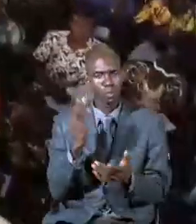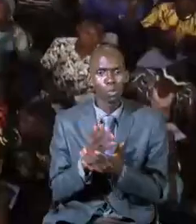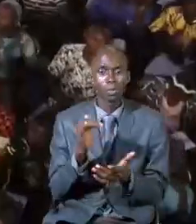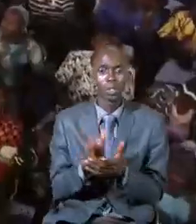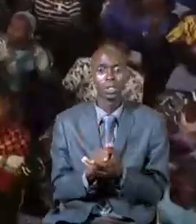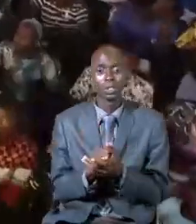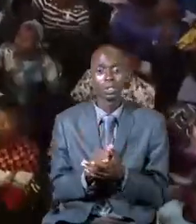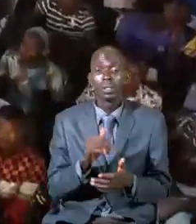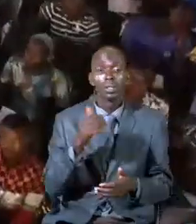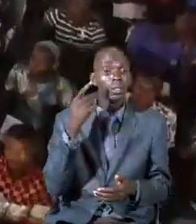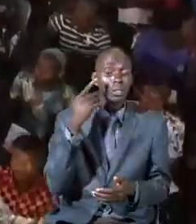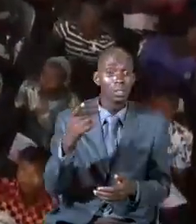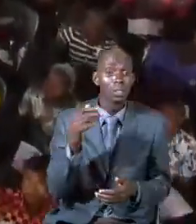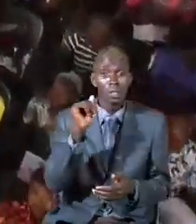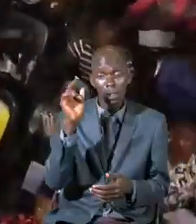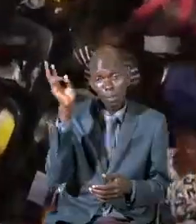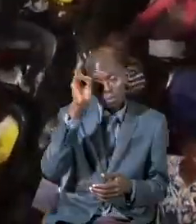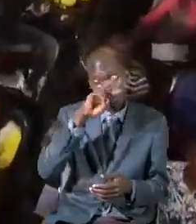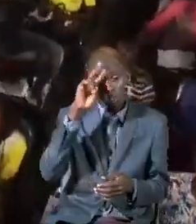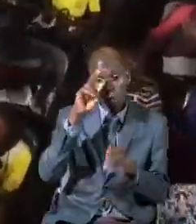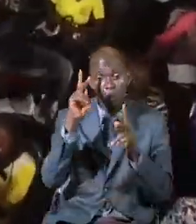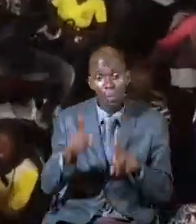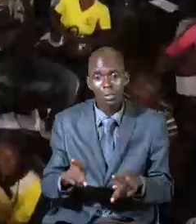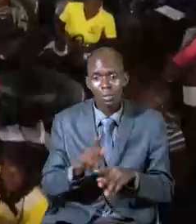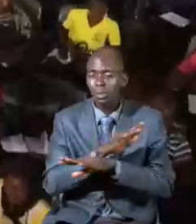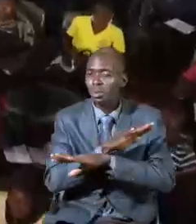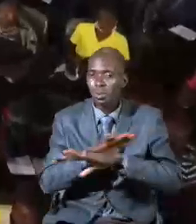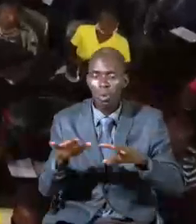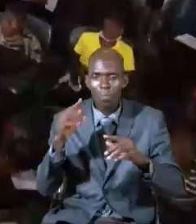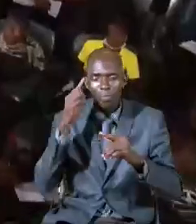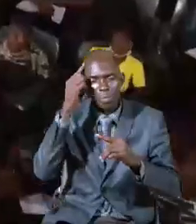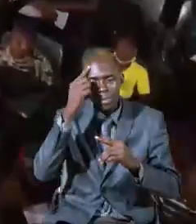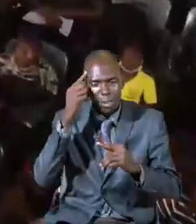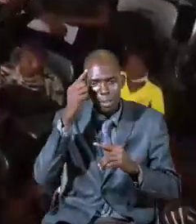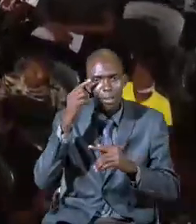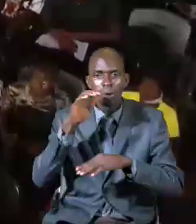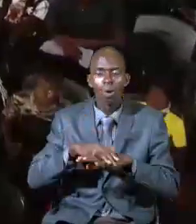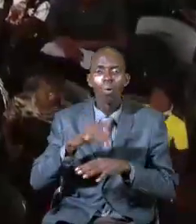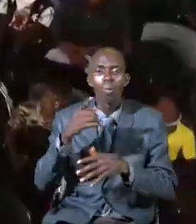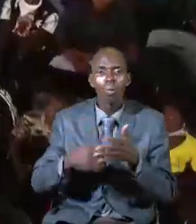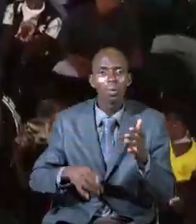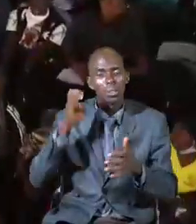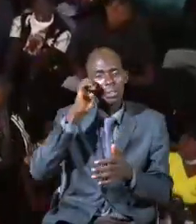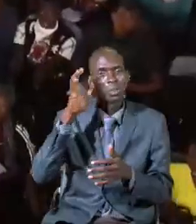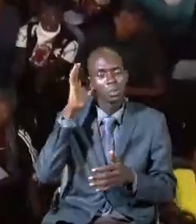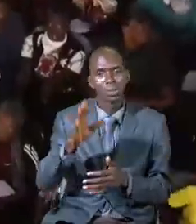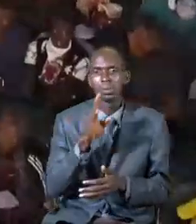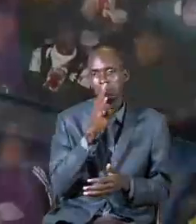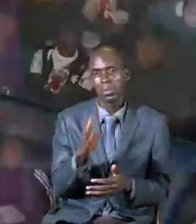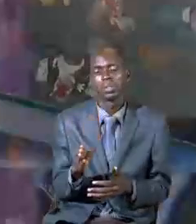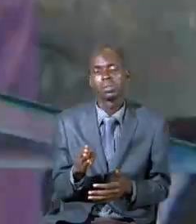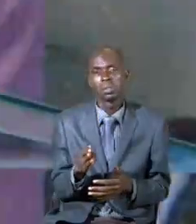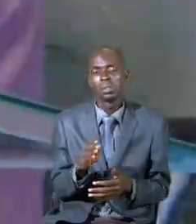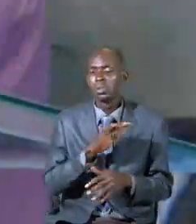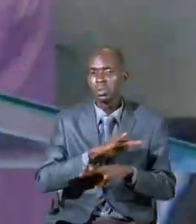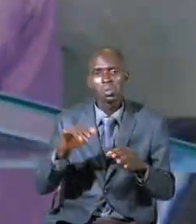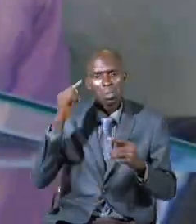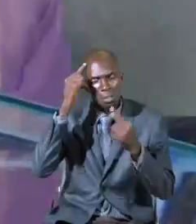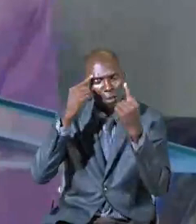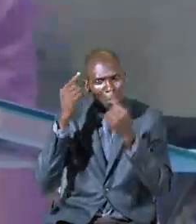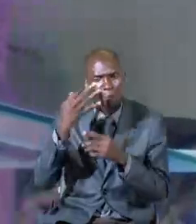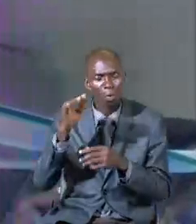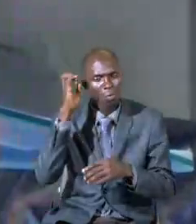not think of what he will become, does not think of his action, does not think of where this